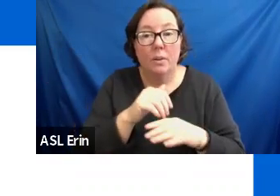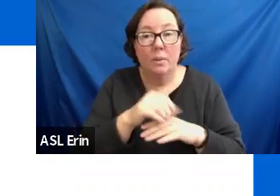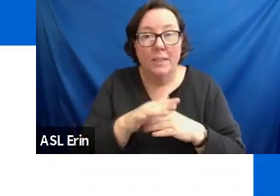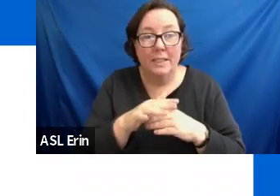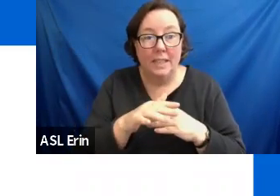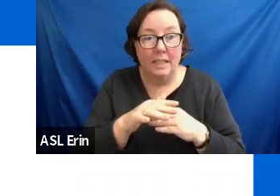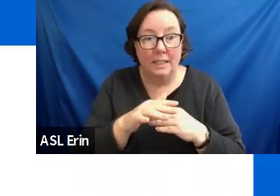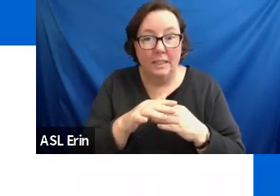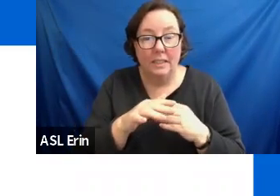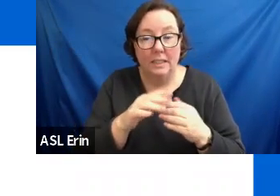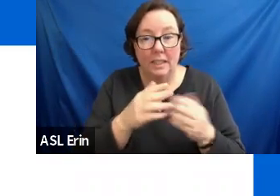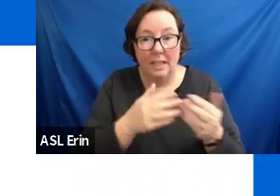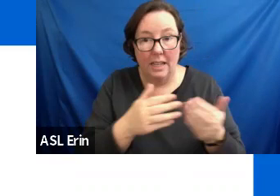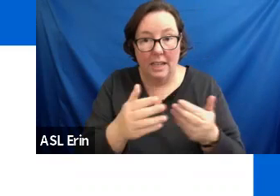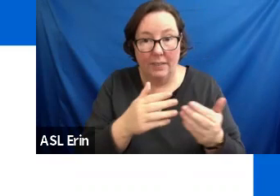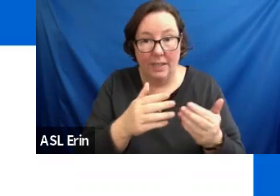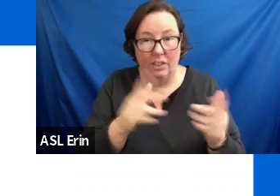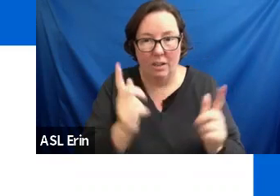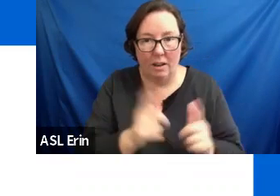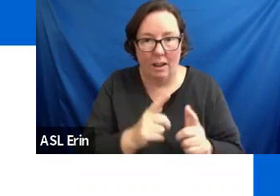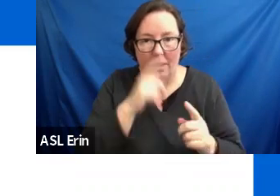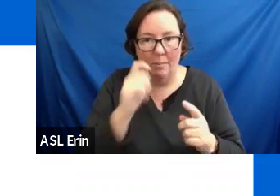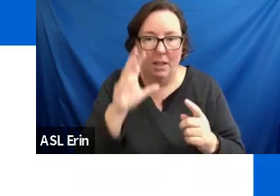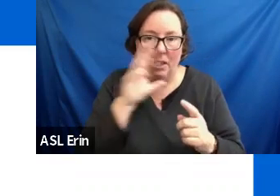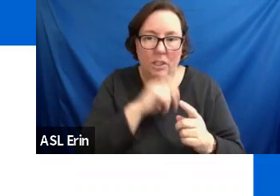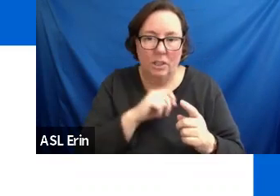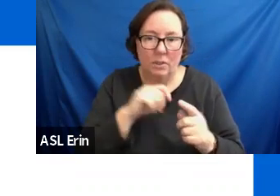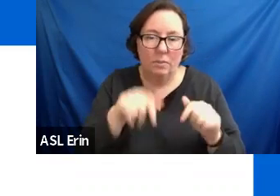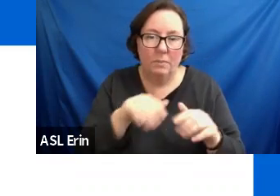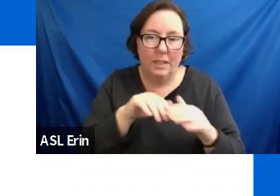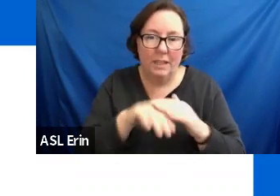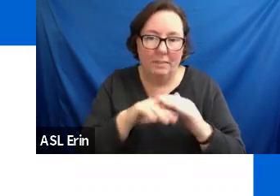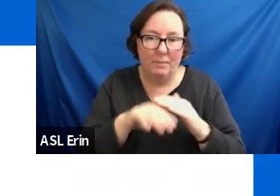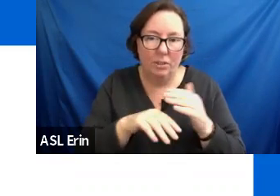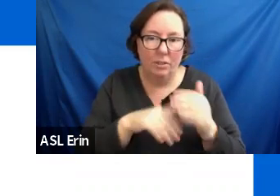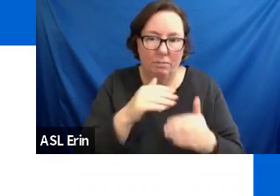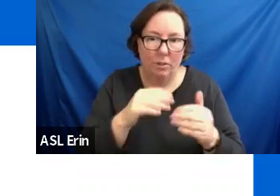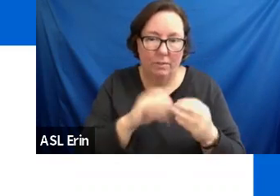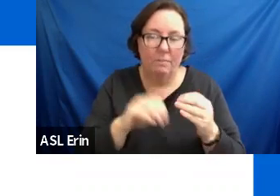we expect the temporary admissions process to lead to a higher acceptance rate.